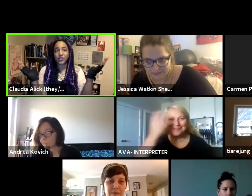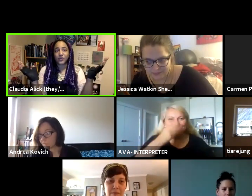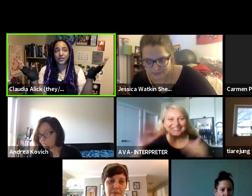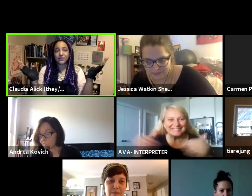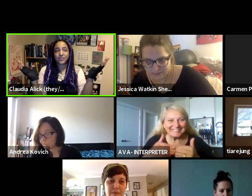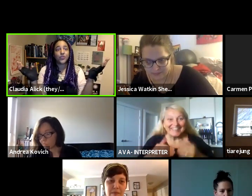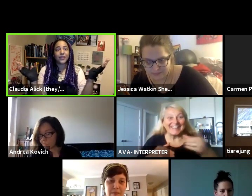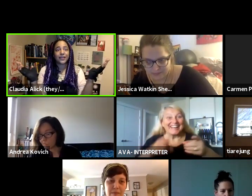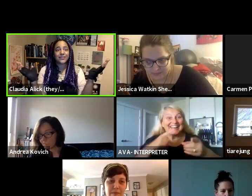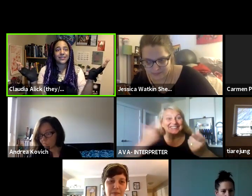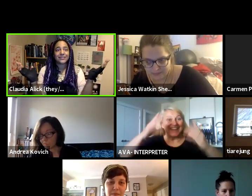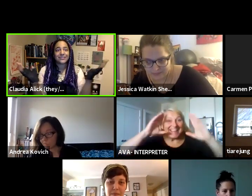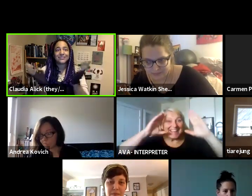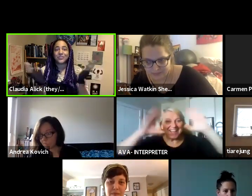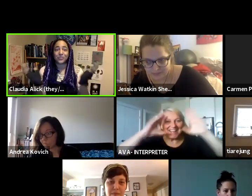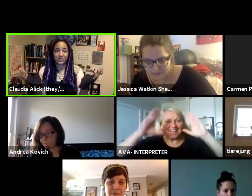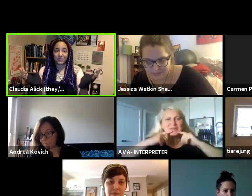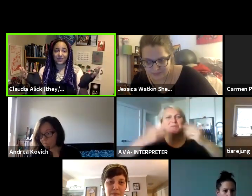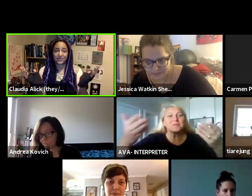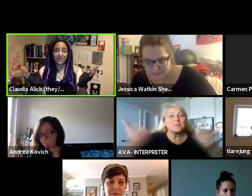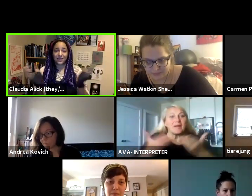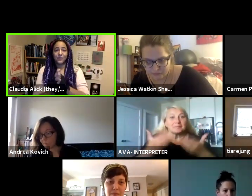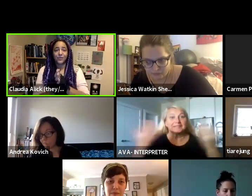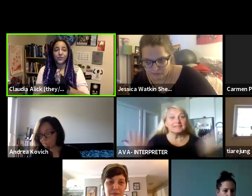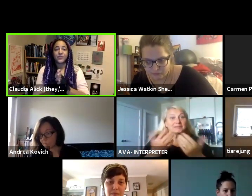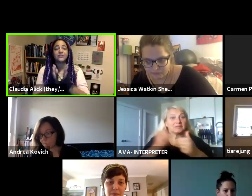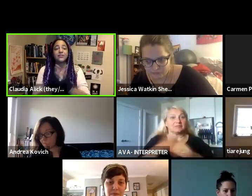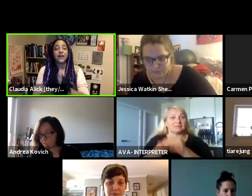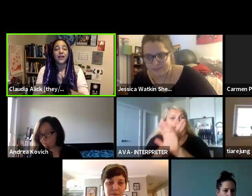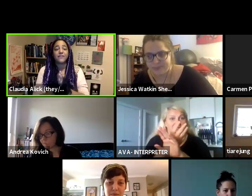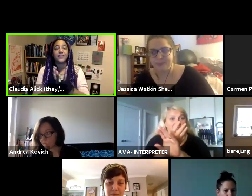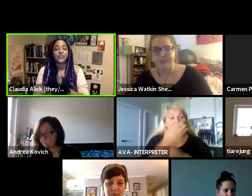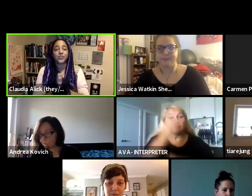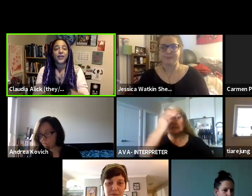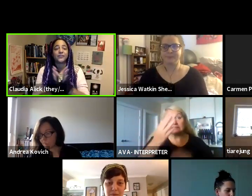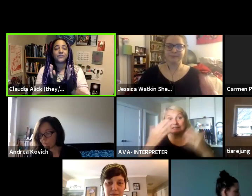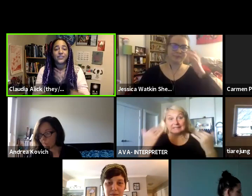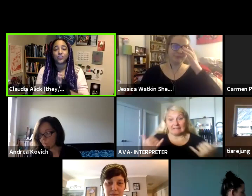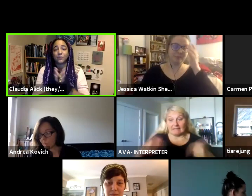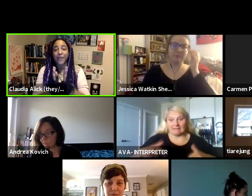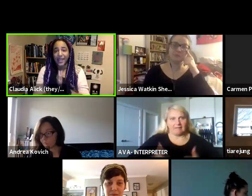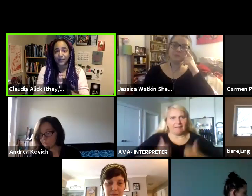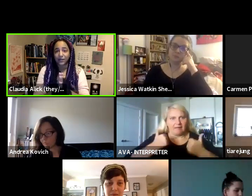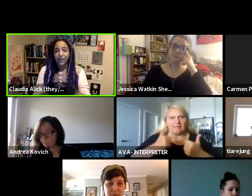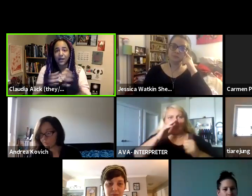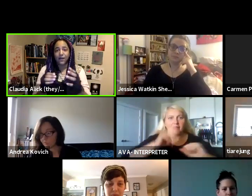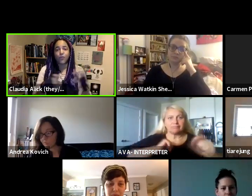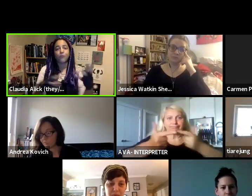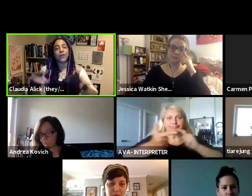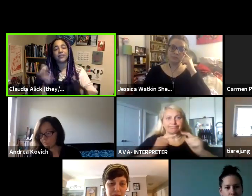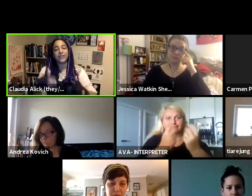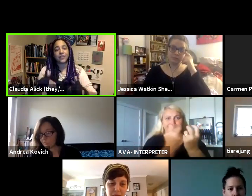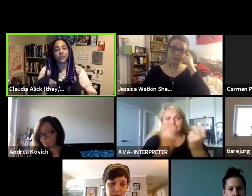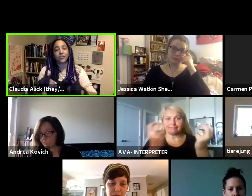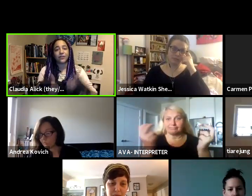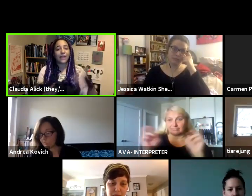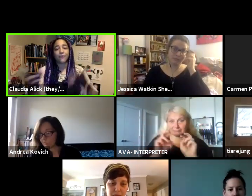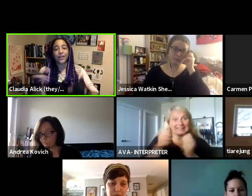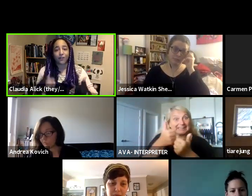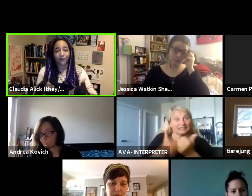everyone who is joining us in this digital space. Through this live and interactive digital panel, we're bringing